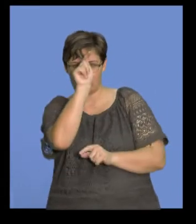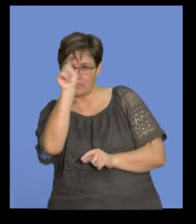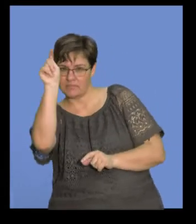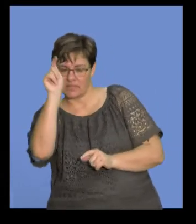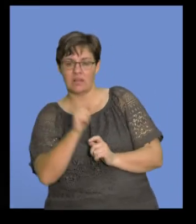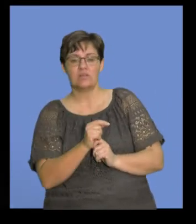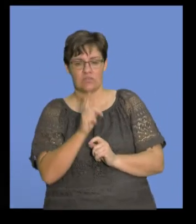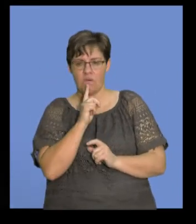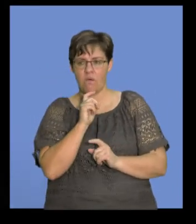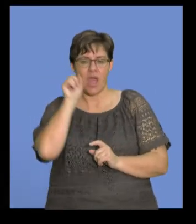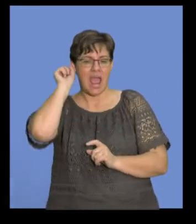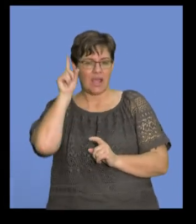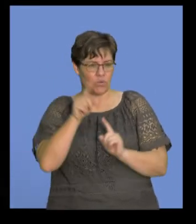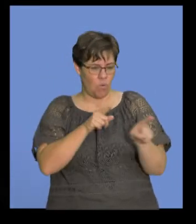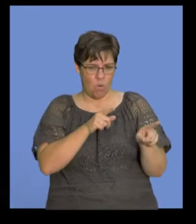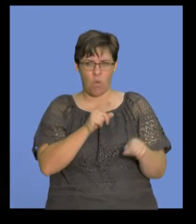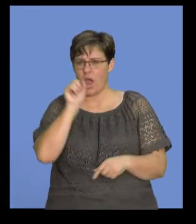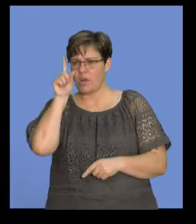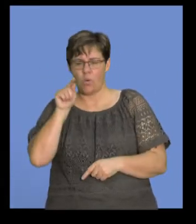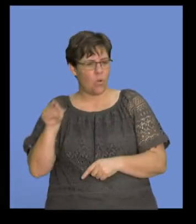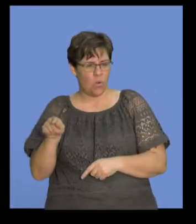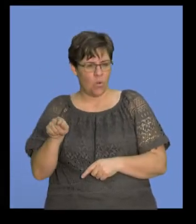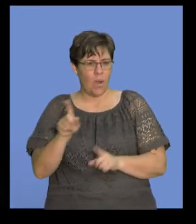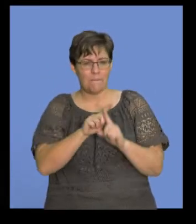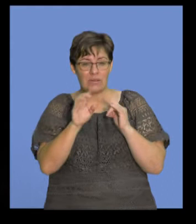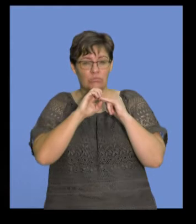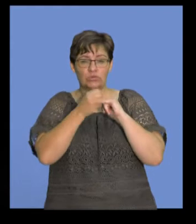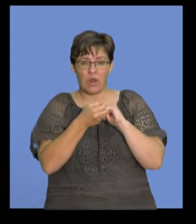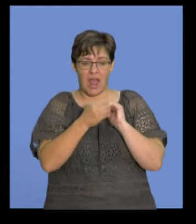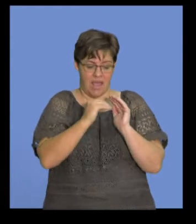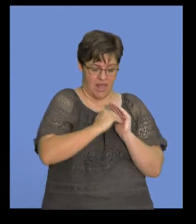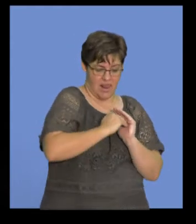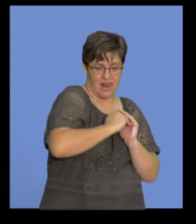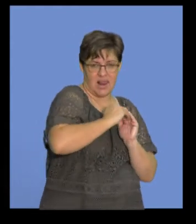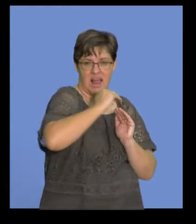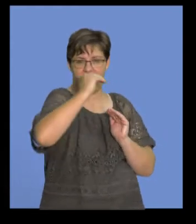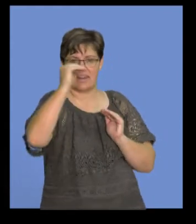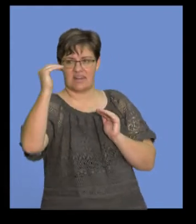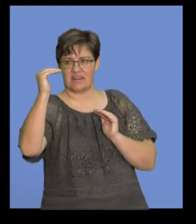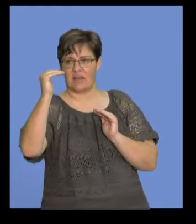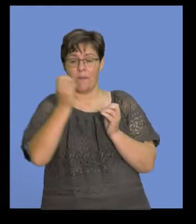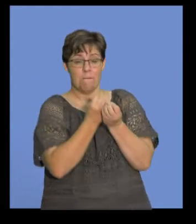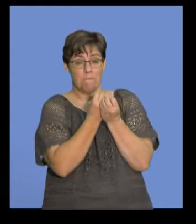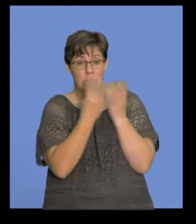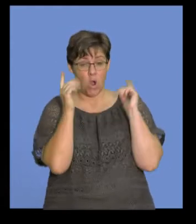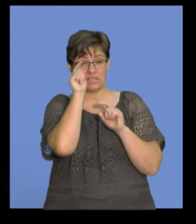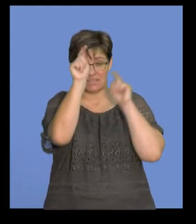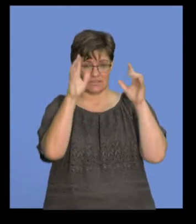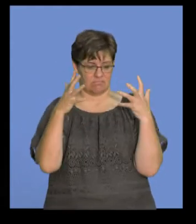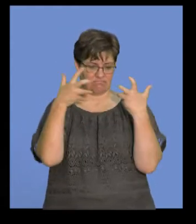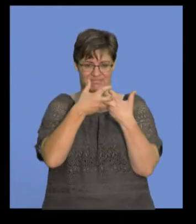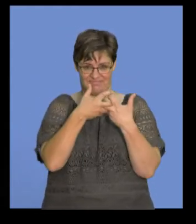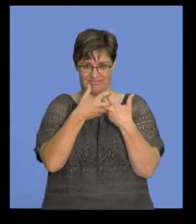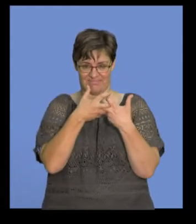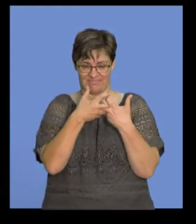trend. So you would have noticed that I've ignored that point, I've ignored those, but I've tried to draw in a line that allows